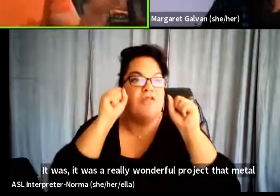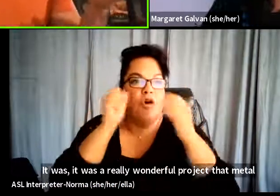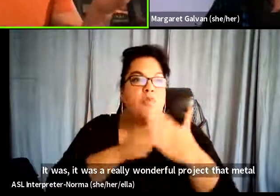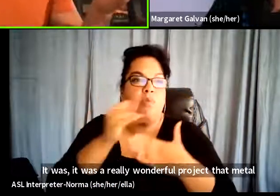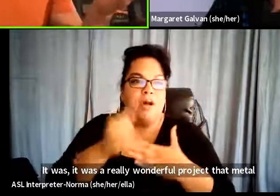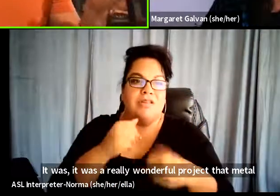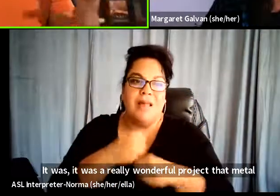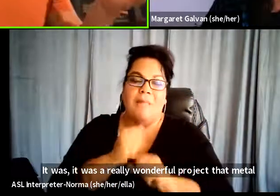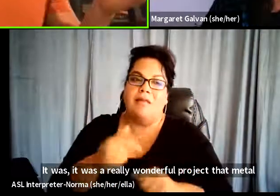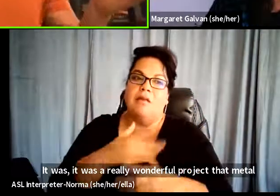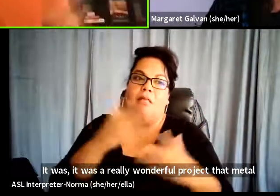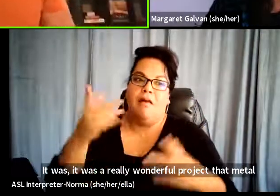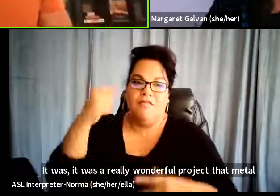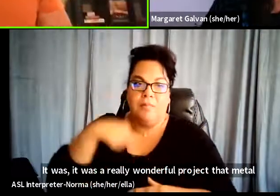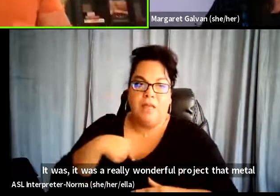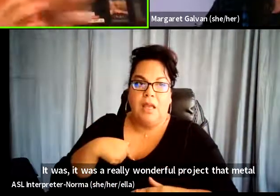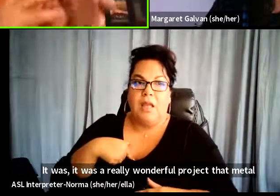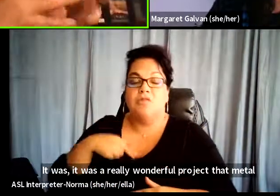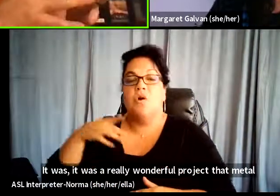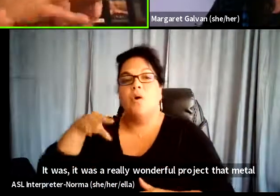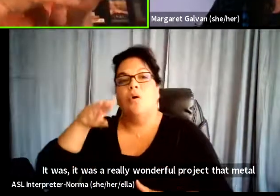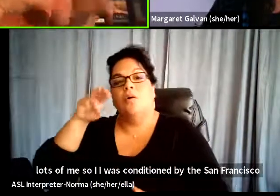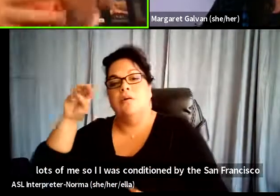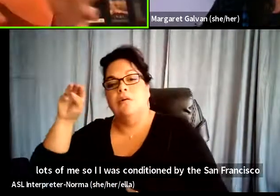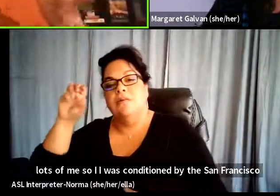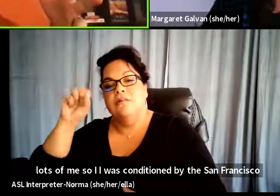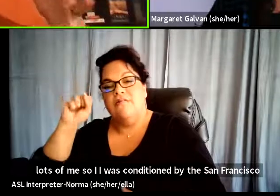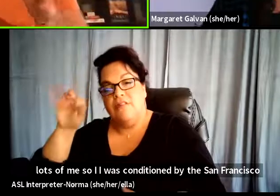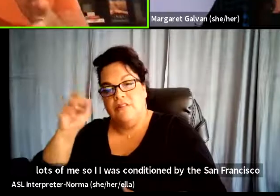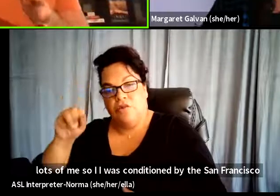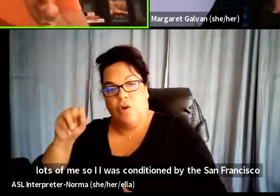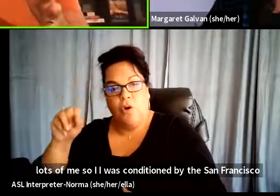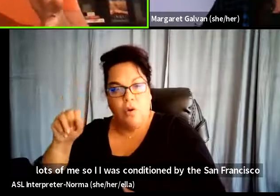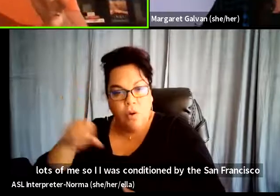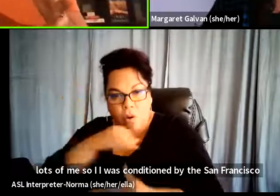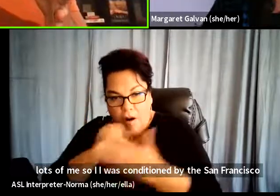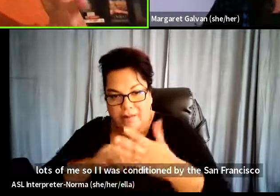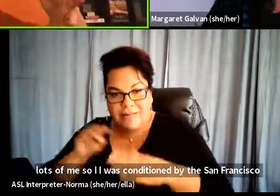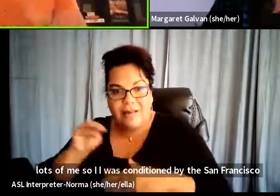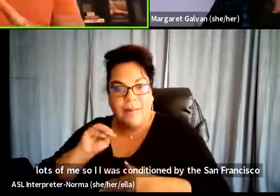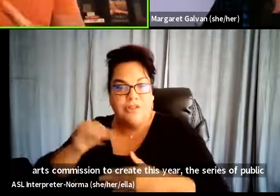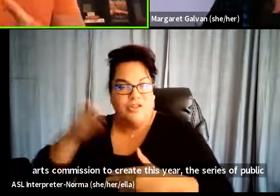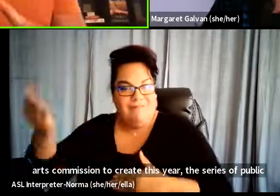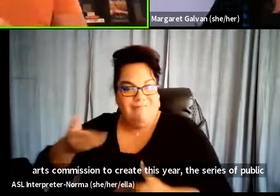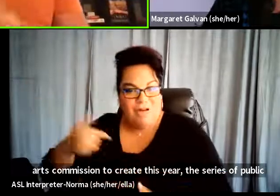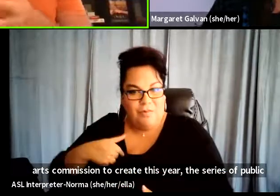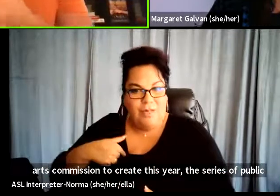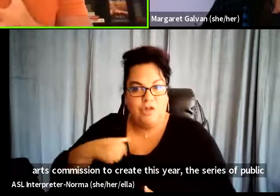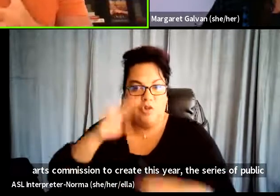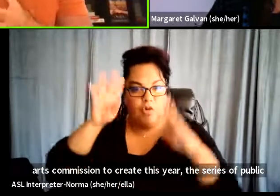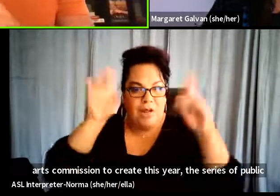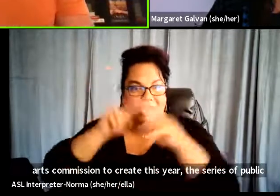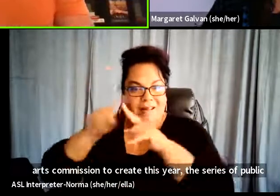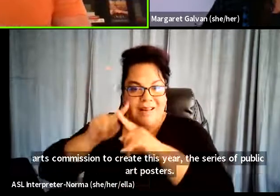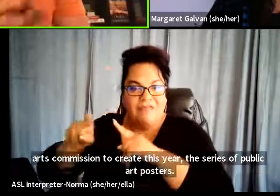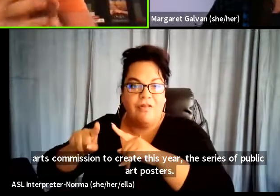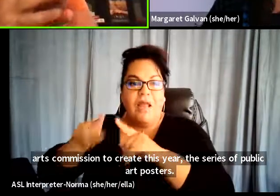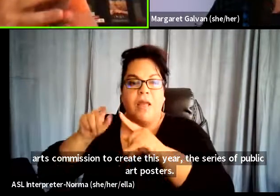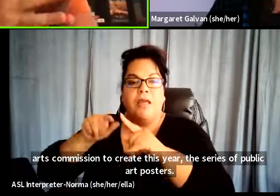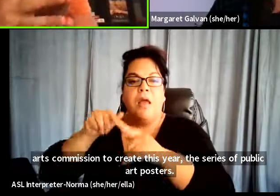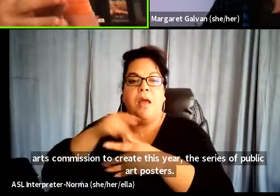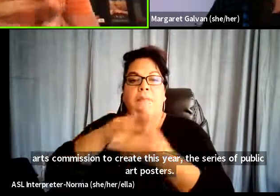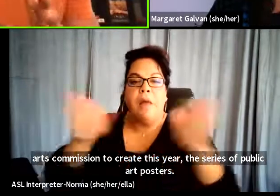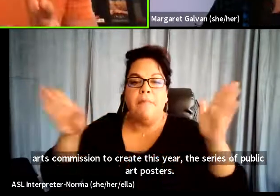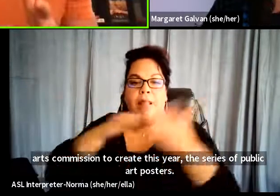commissioned by the San Francisco arts commission to create this year, the series of, uh, public art posters, comic posters for, uh,